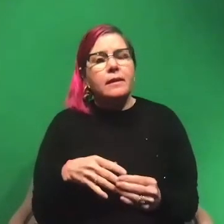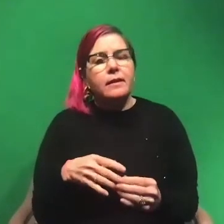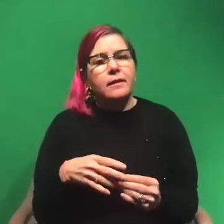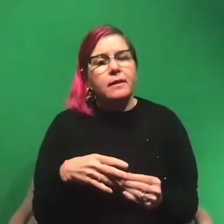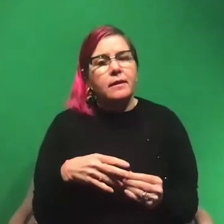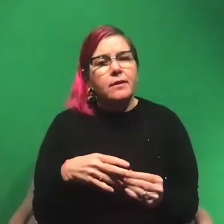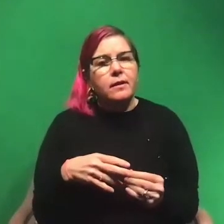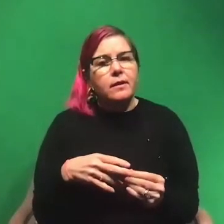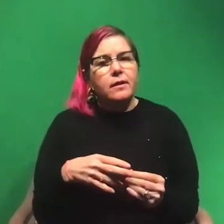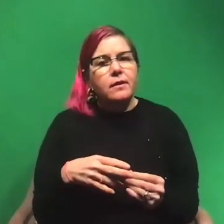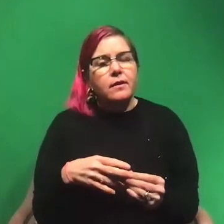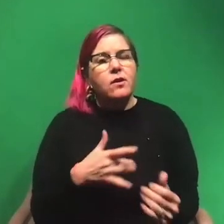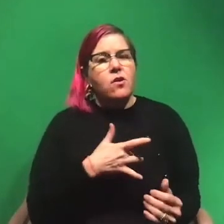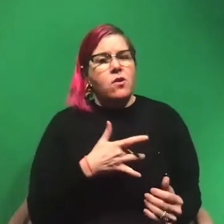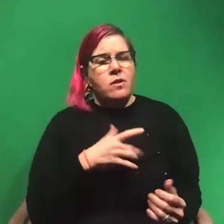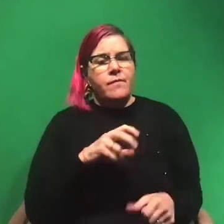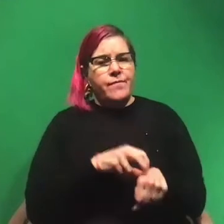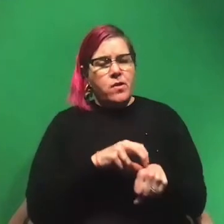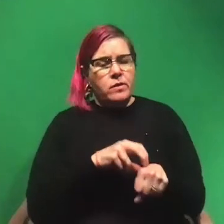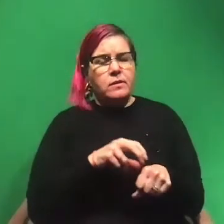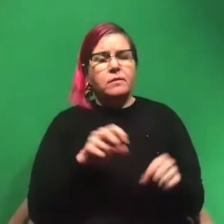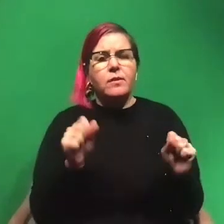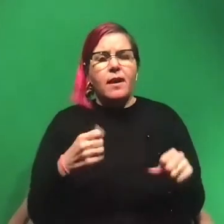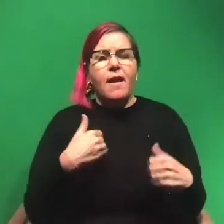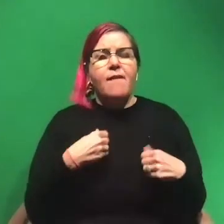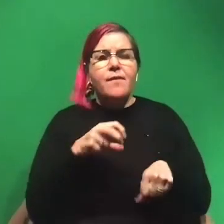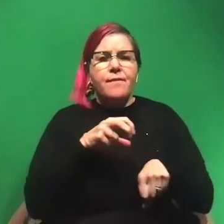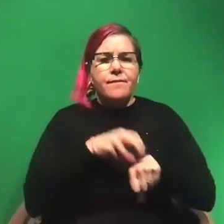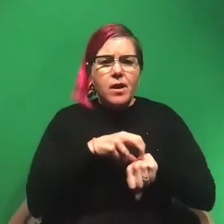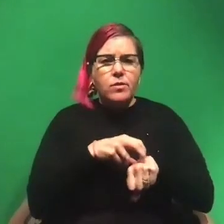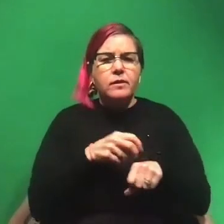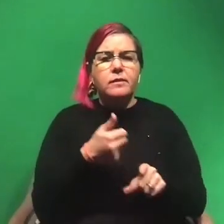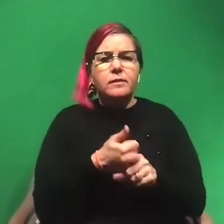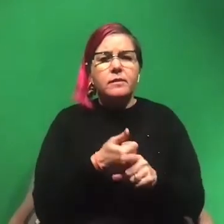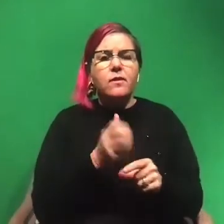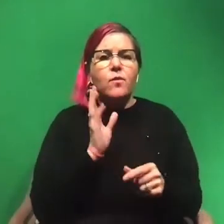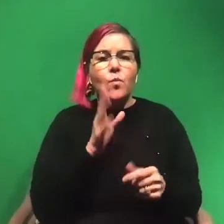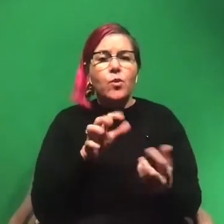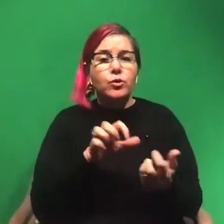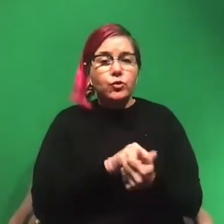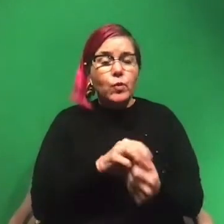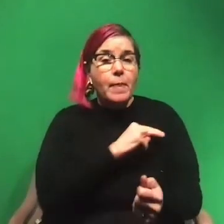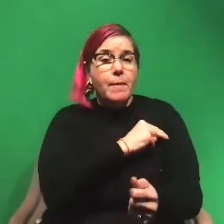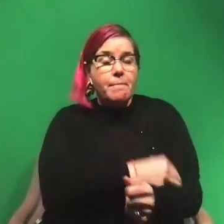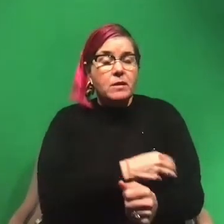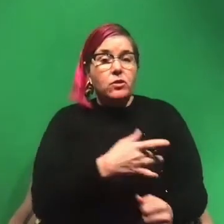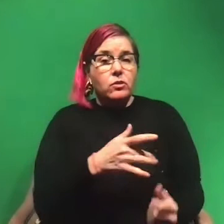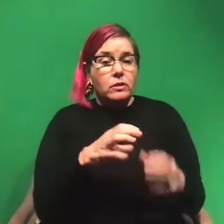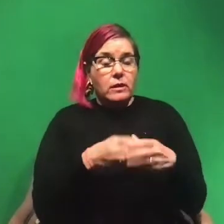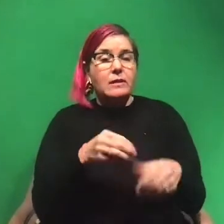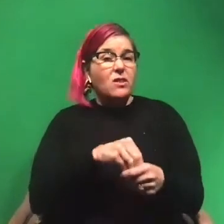cardiac viruses, you can have viruses that destroy the muscle cells in our heart.